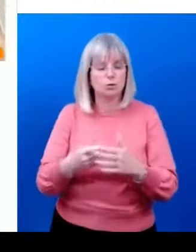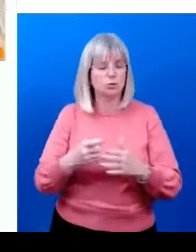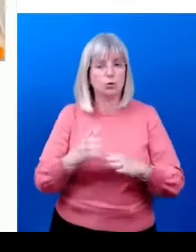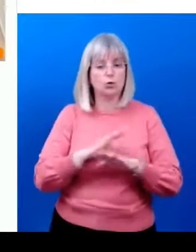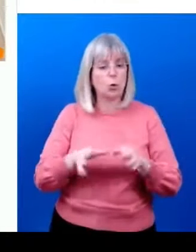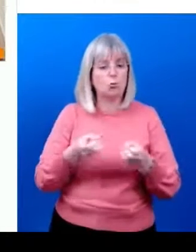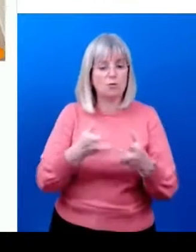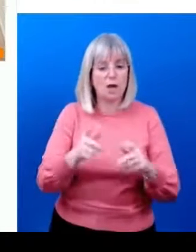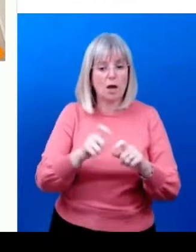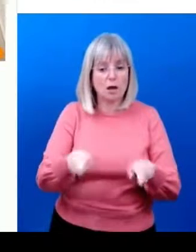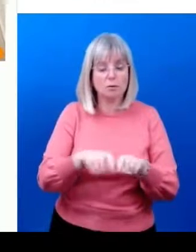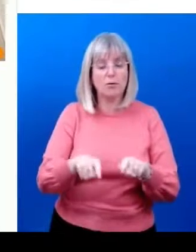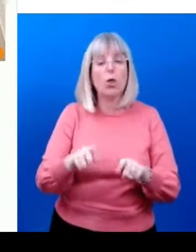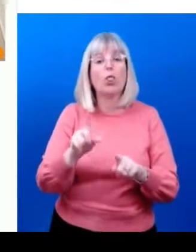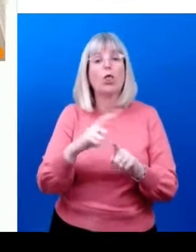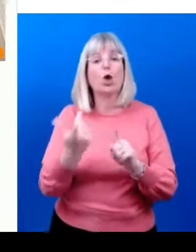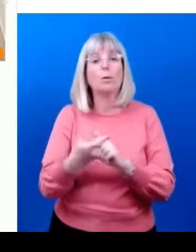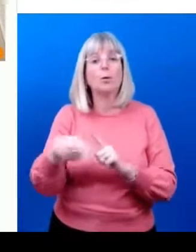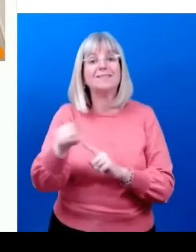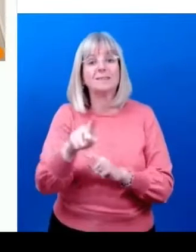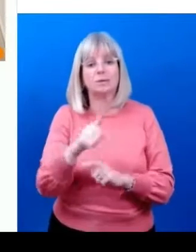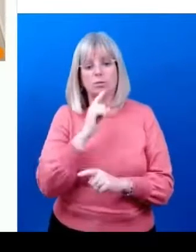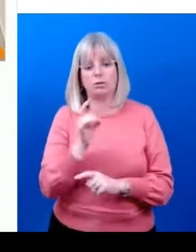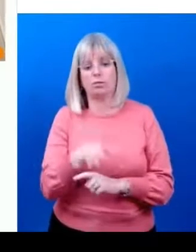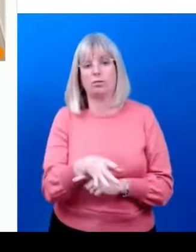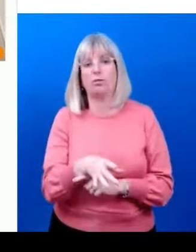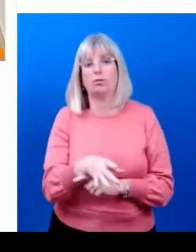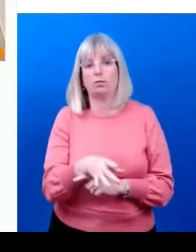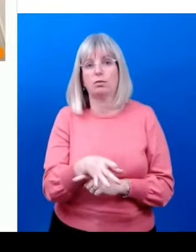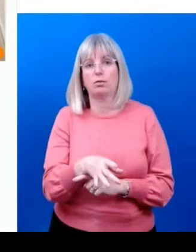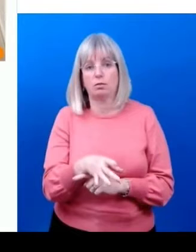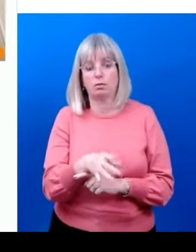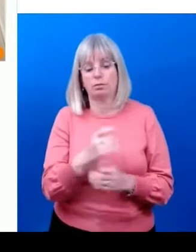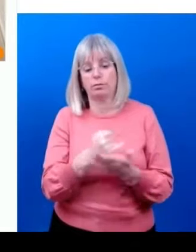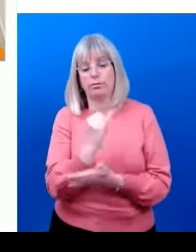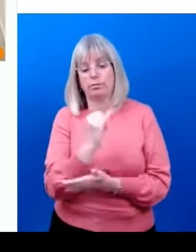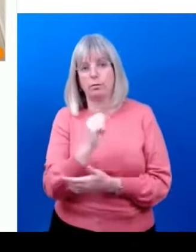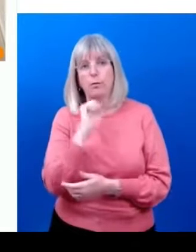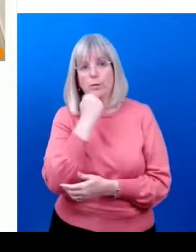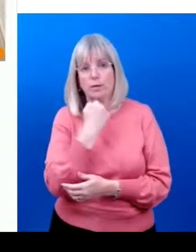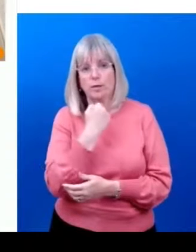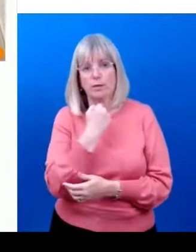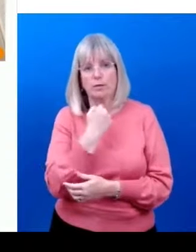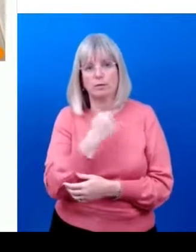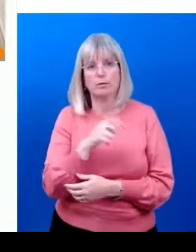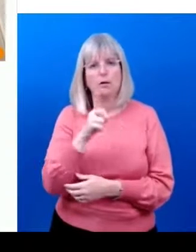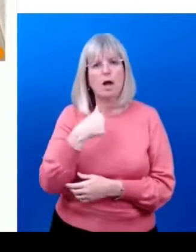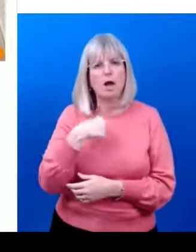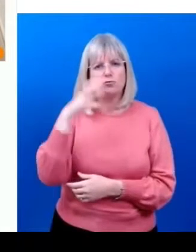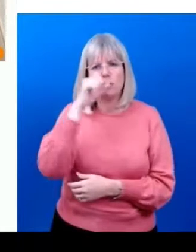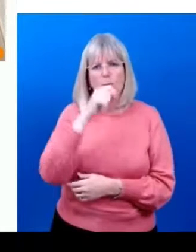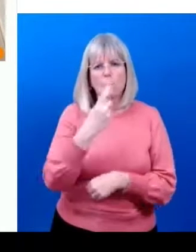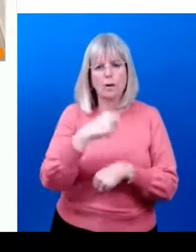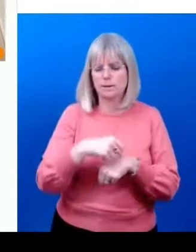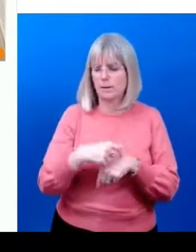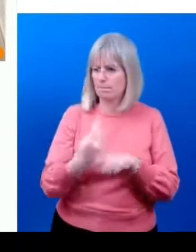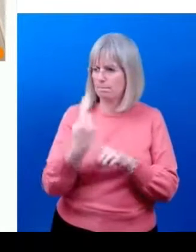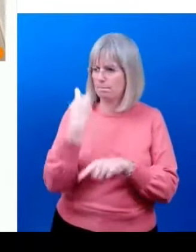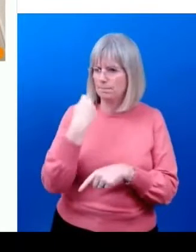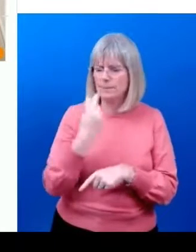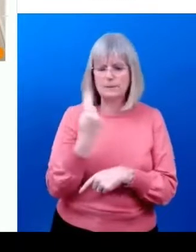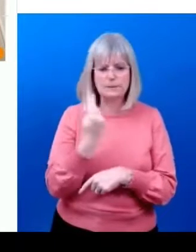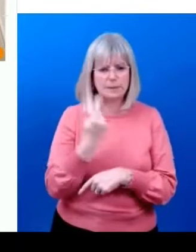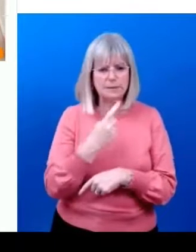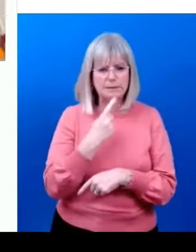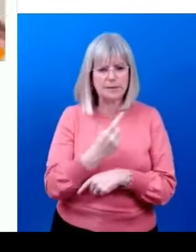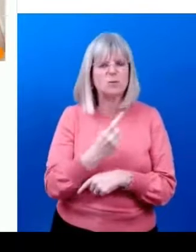not, I remember one time Neil said something that I thought was really unfair and very mean when he said, well, the people out